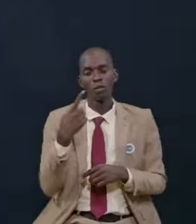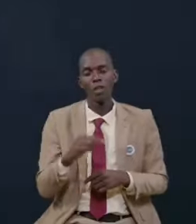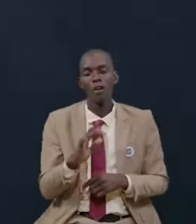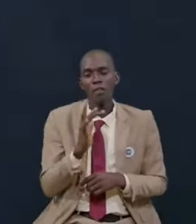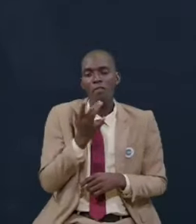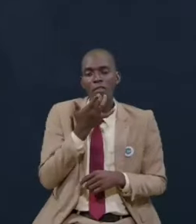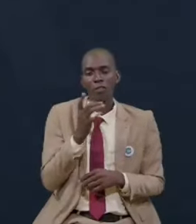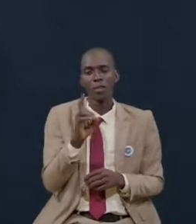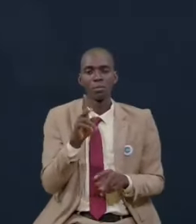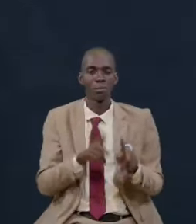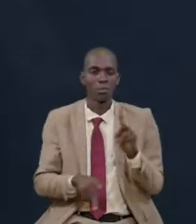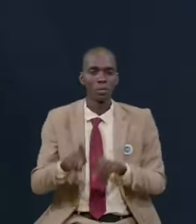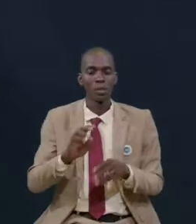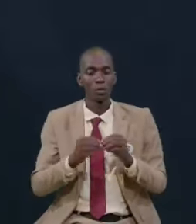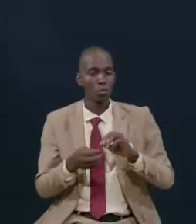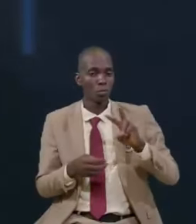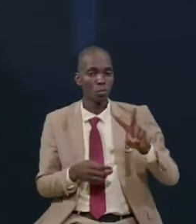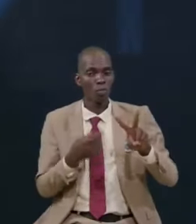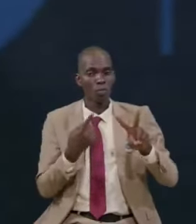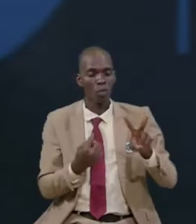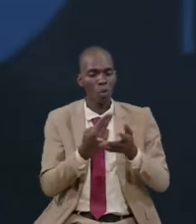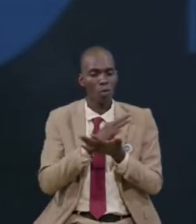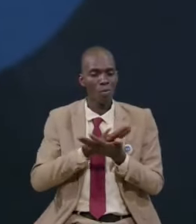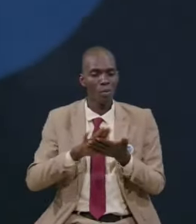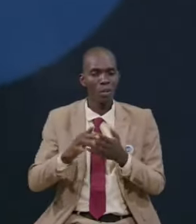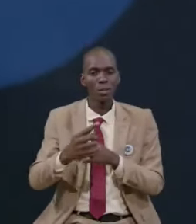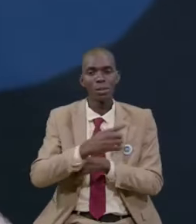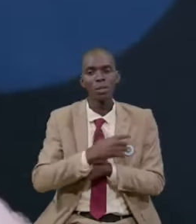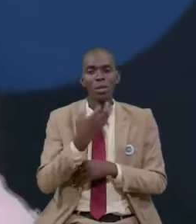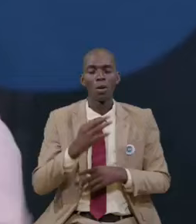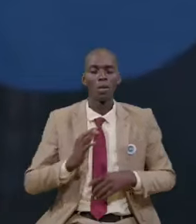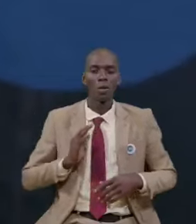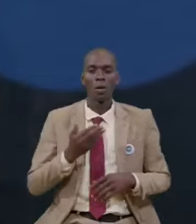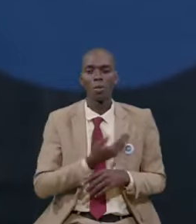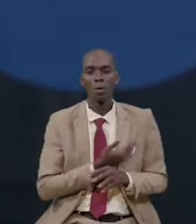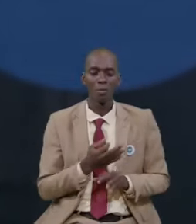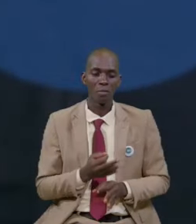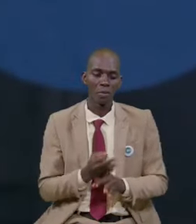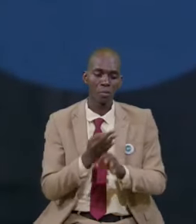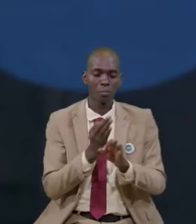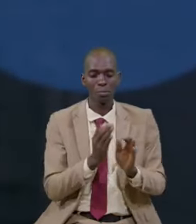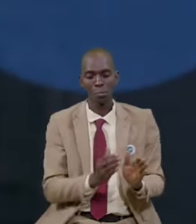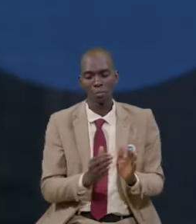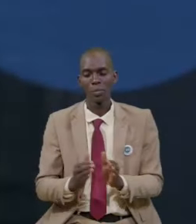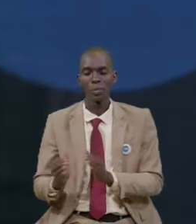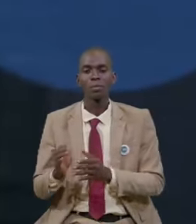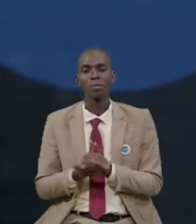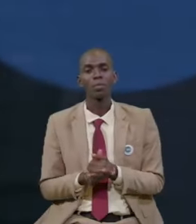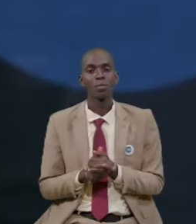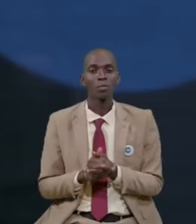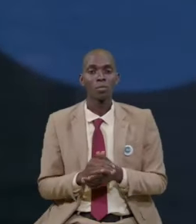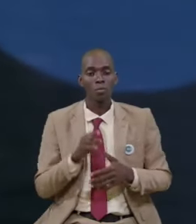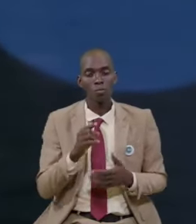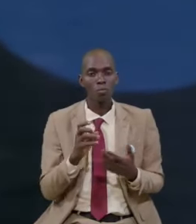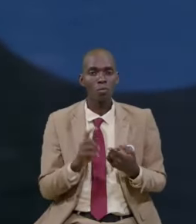day of our faithful preparation. And you want to meet the Lord, is the King of Kings.